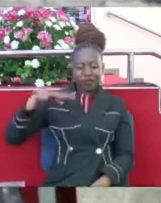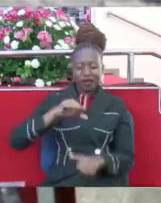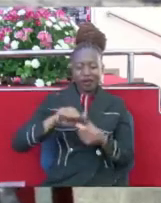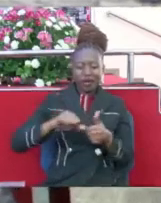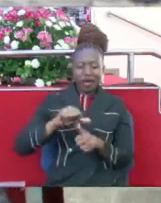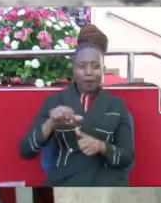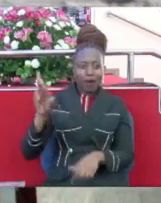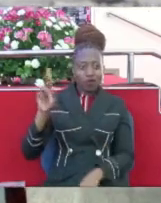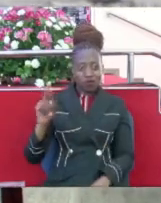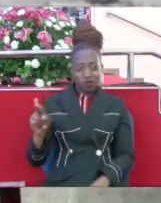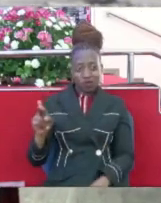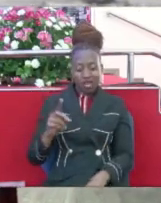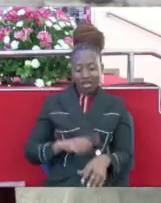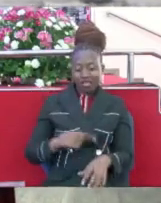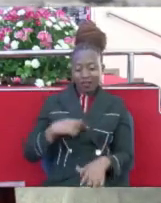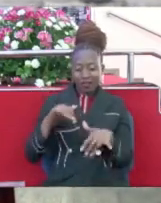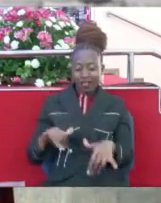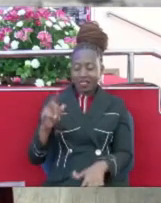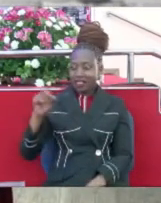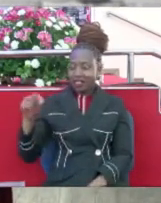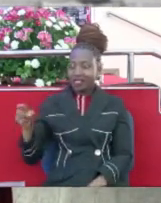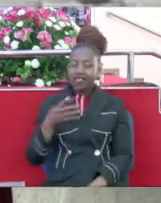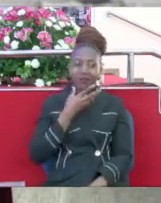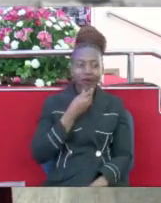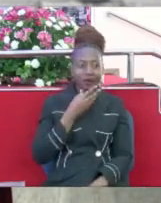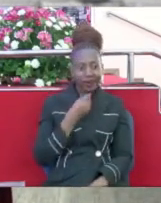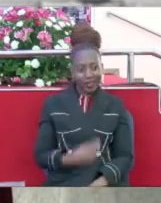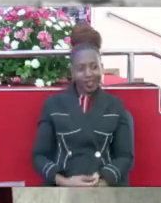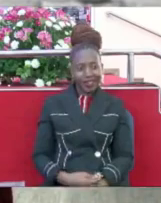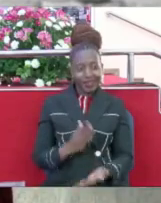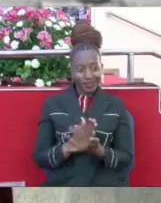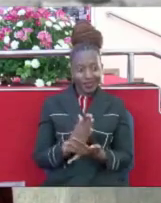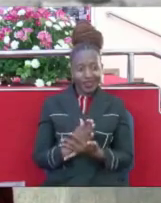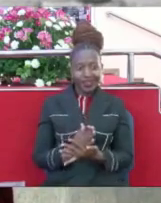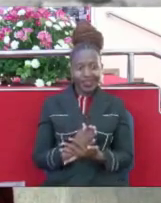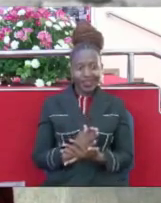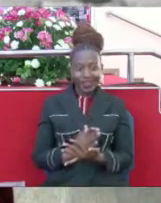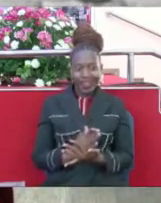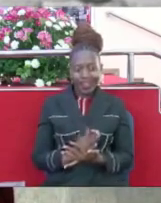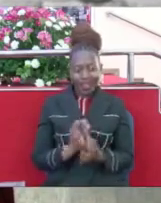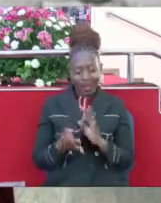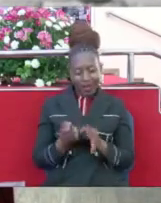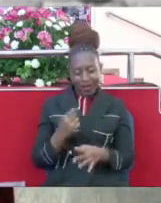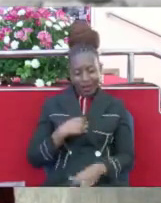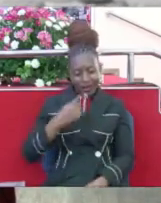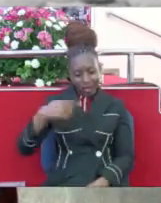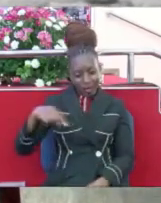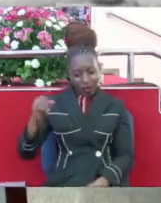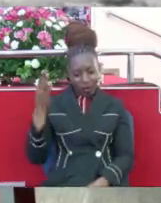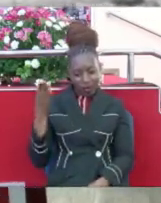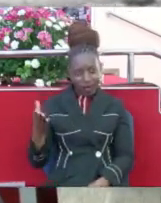I'm still living in Zimmerman. Because I am still here. Praise the name of the Lord. If I would go there and begin